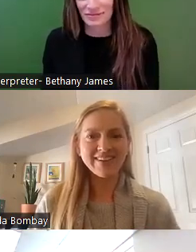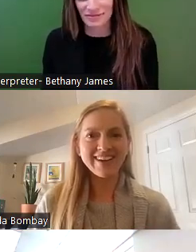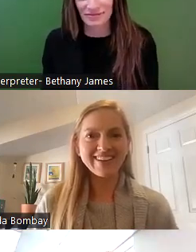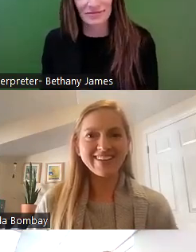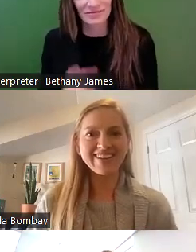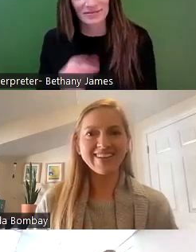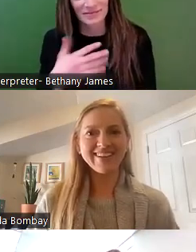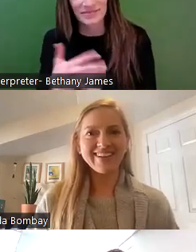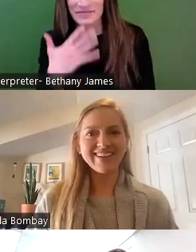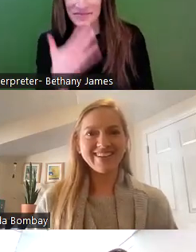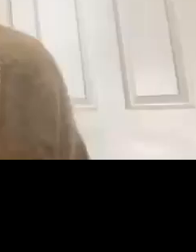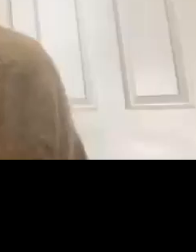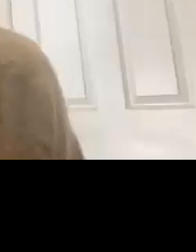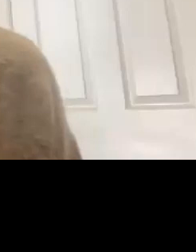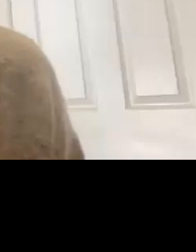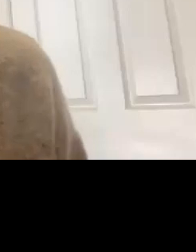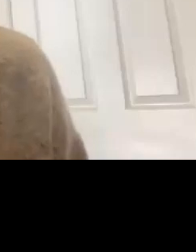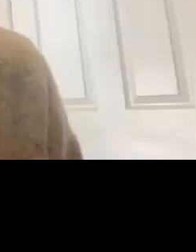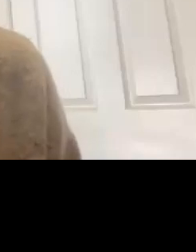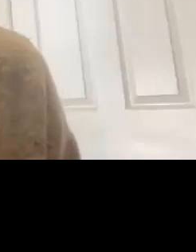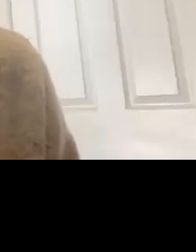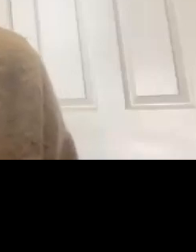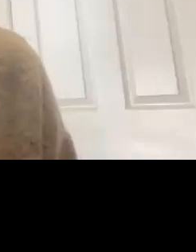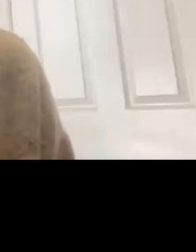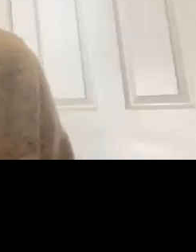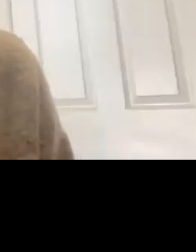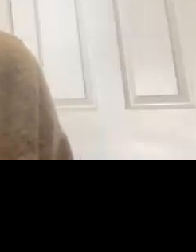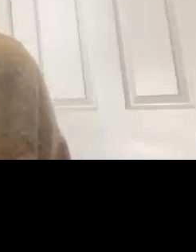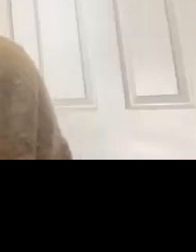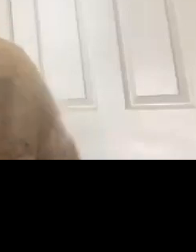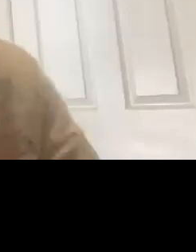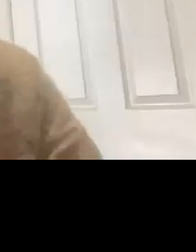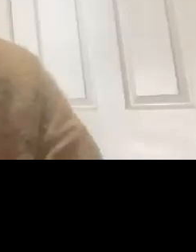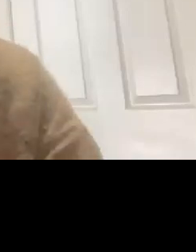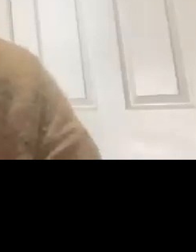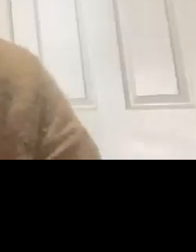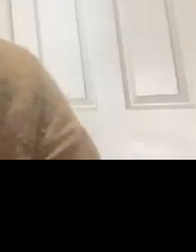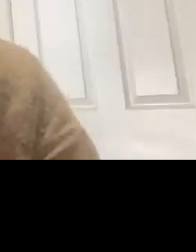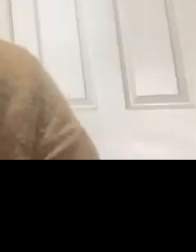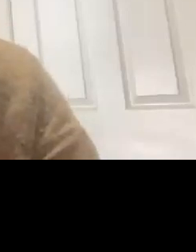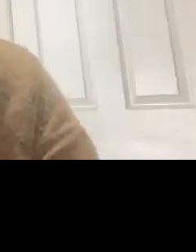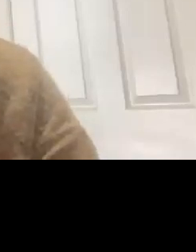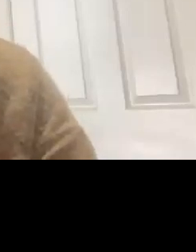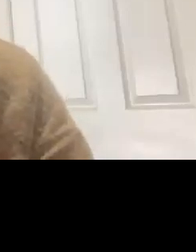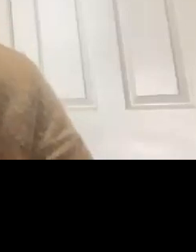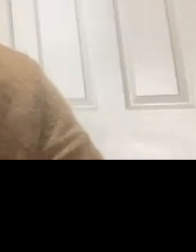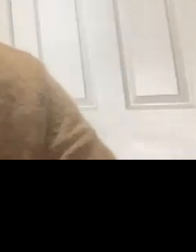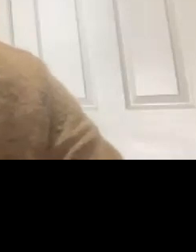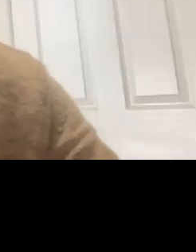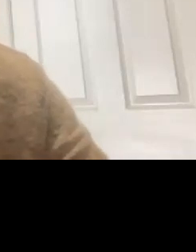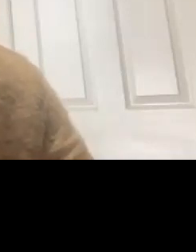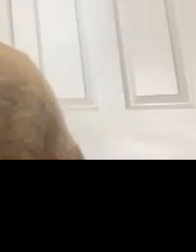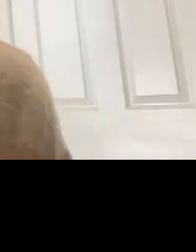thank you. So, that was great, Amanda. All of your information was really